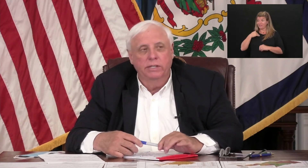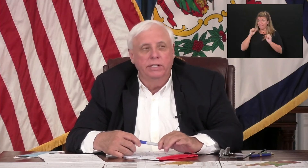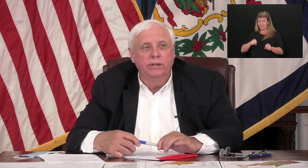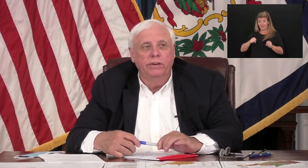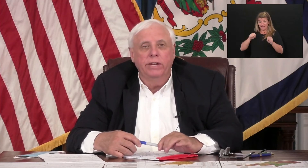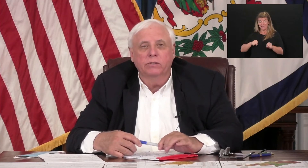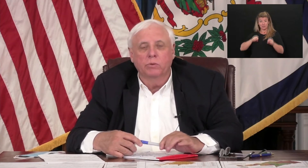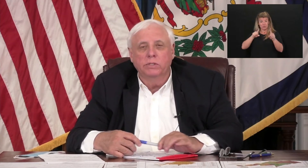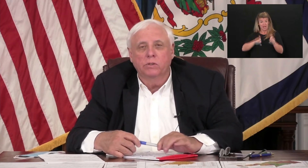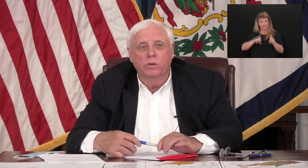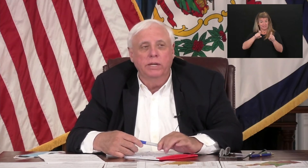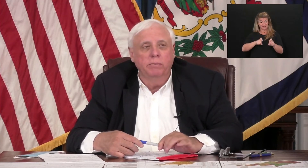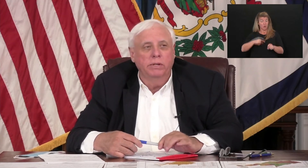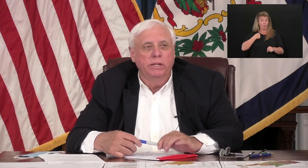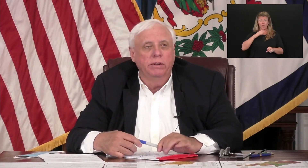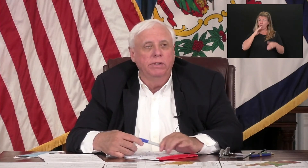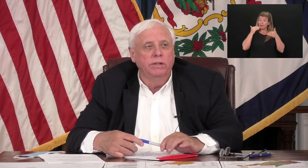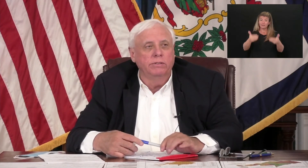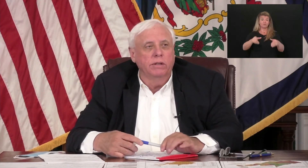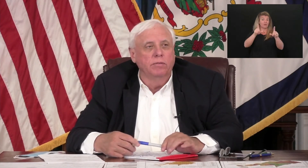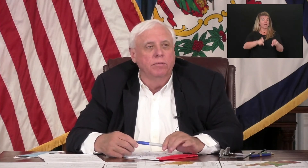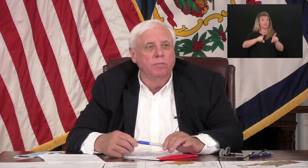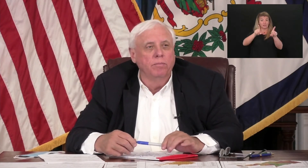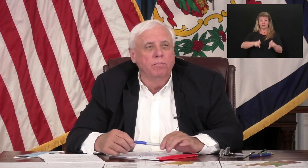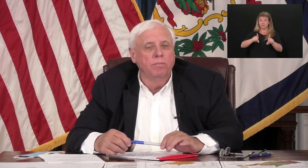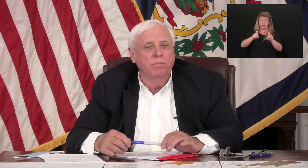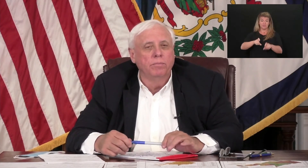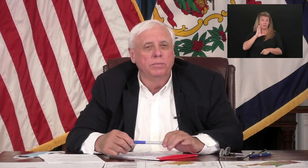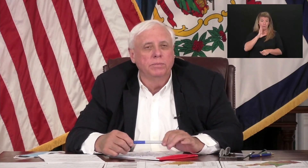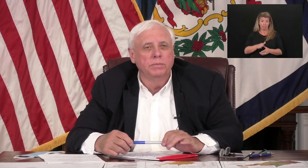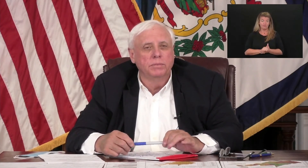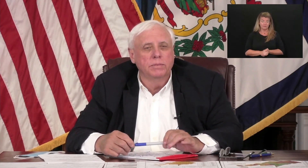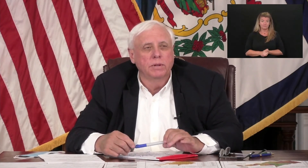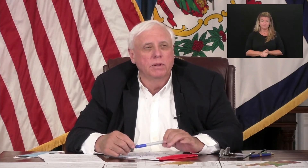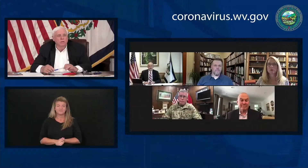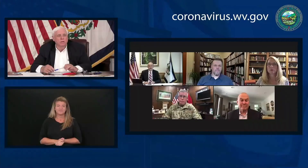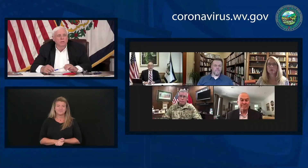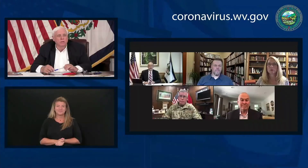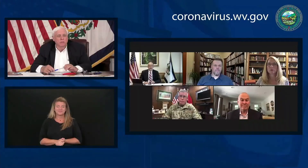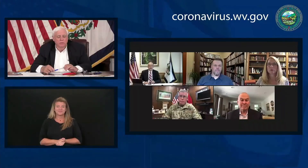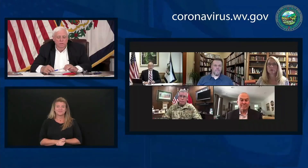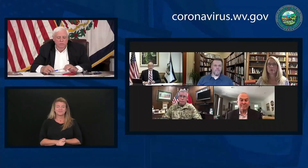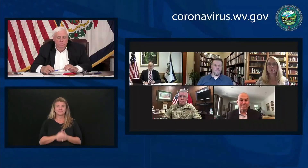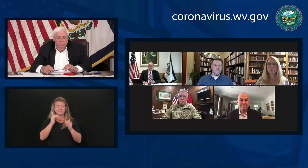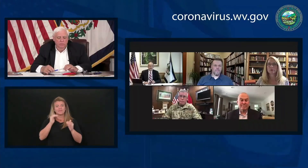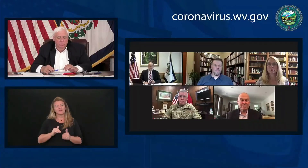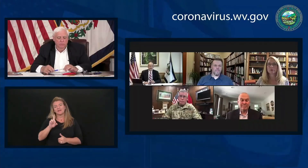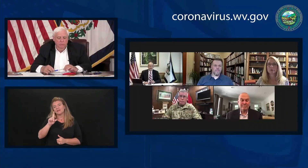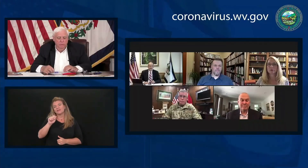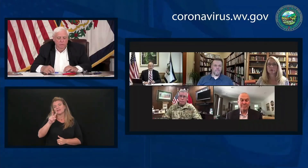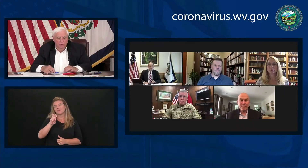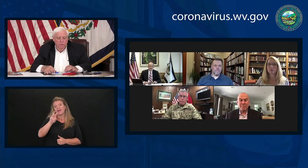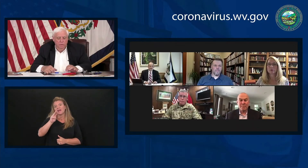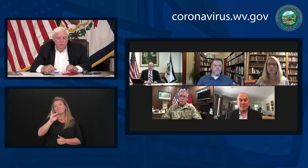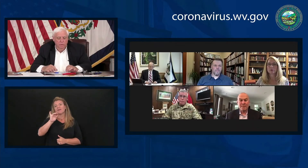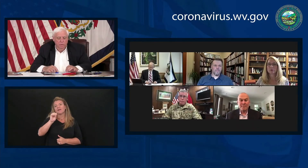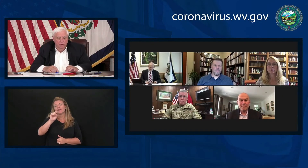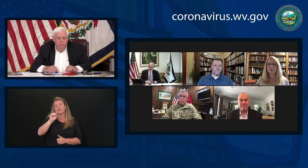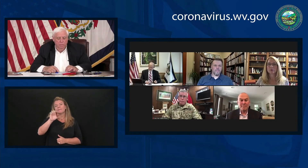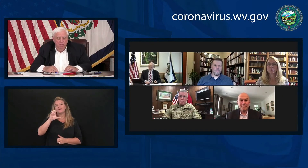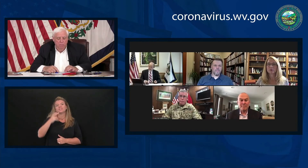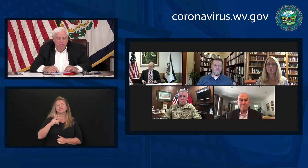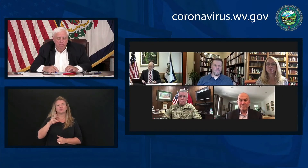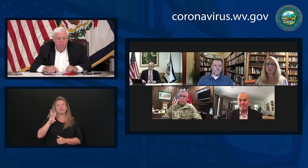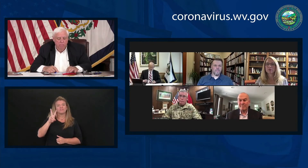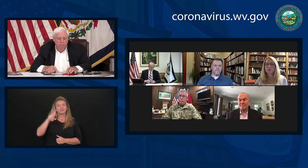just continue to test, we're just going to continue to do so. All right, thank you, Annie. Next, we'll go to Dave Mistich with West Virginia Public